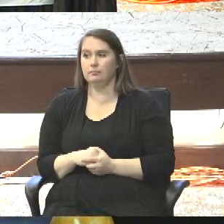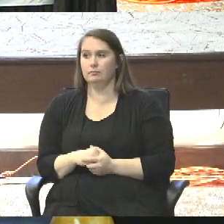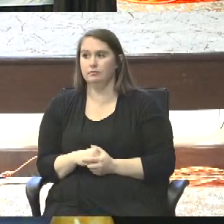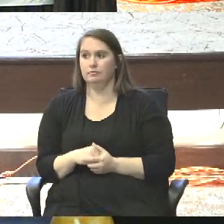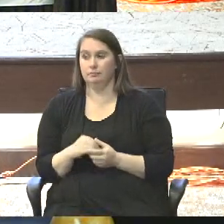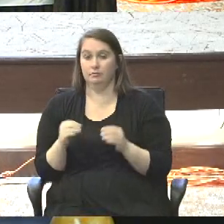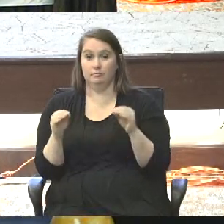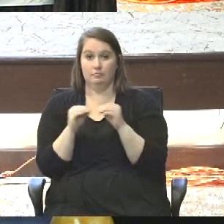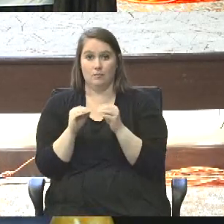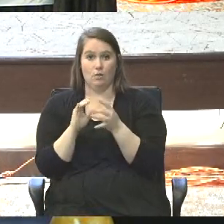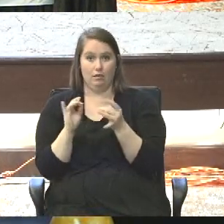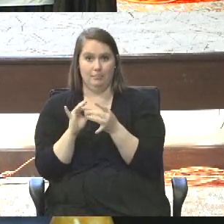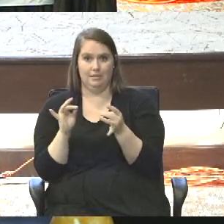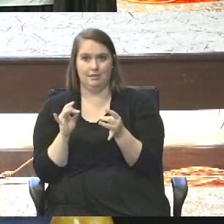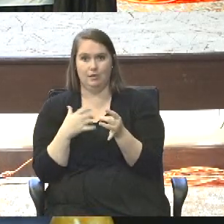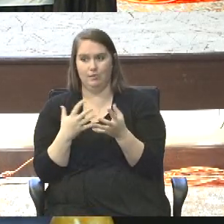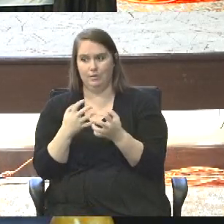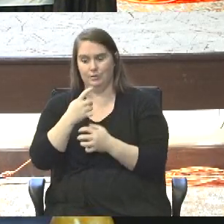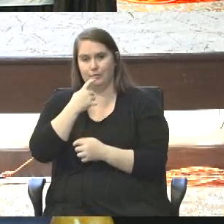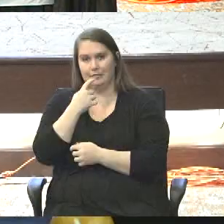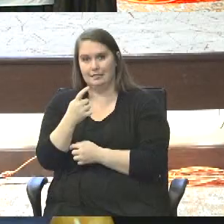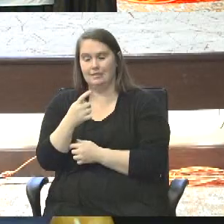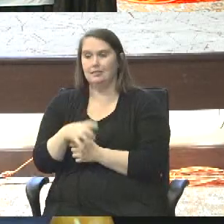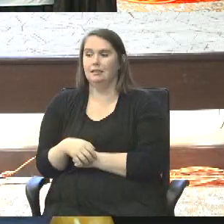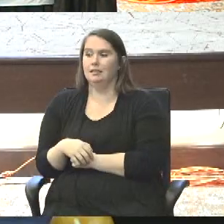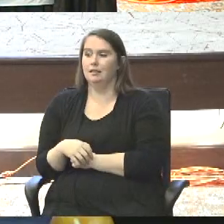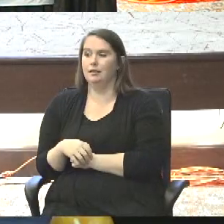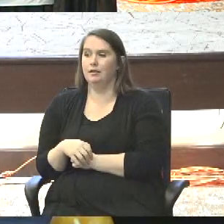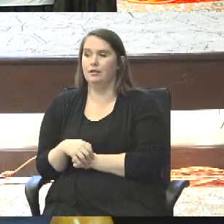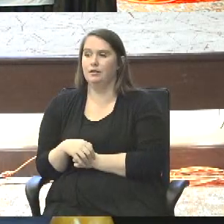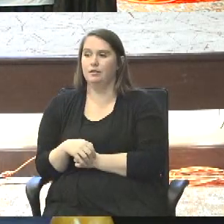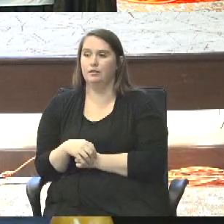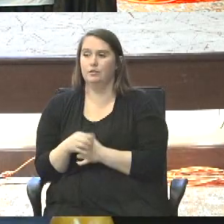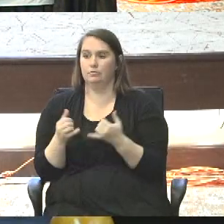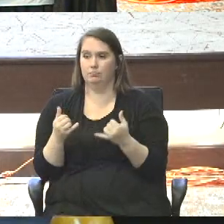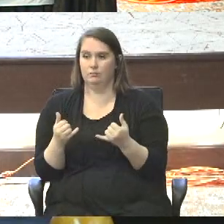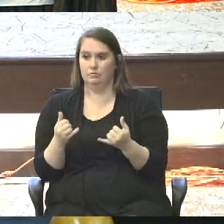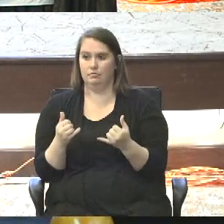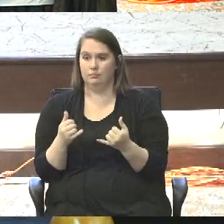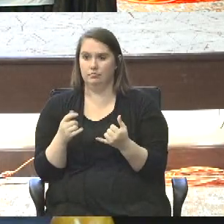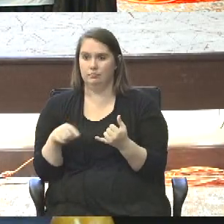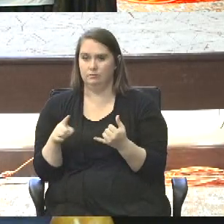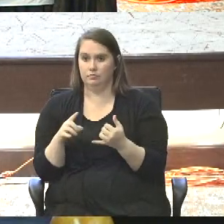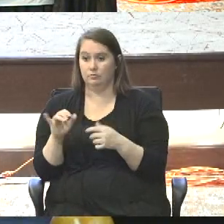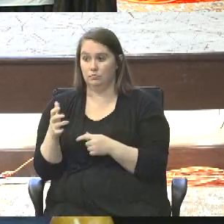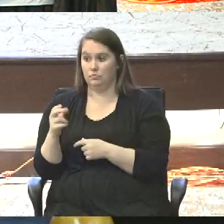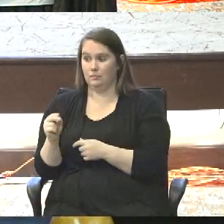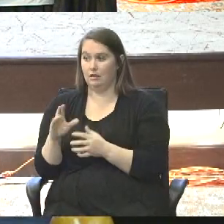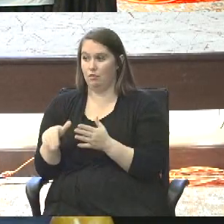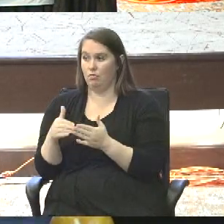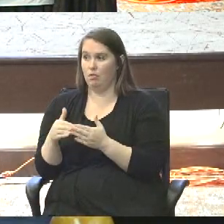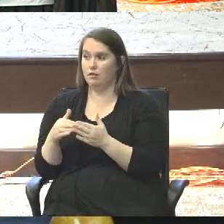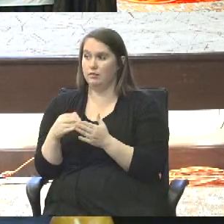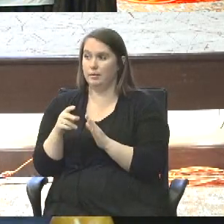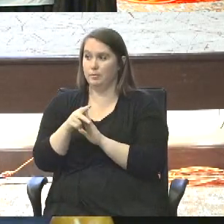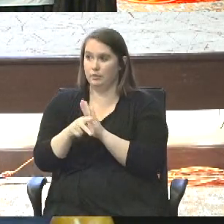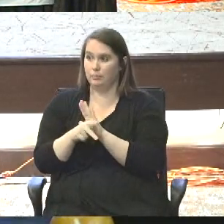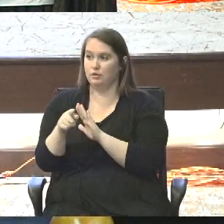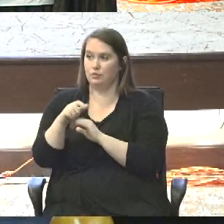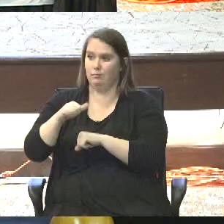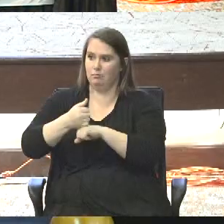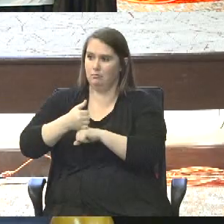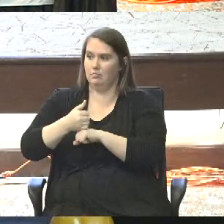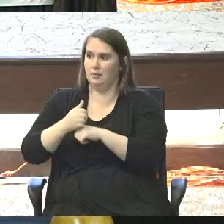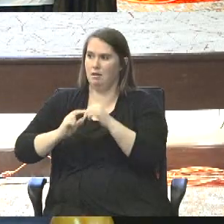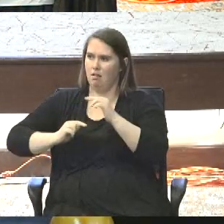going back to that page 219, I think second or third page of your presentation, Jonathan, those guiding principles. I like how we're able to build this thing